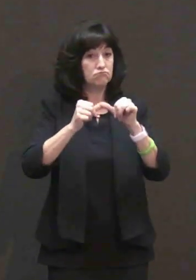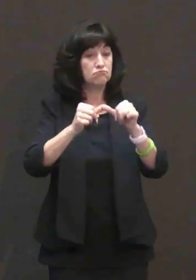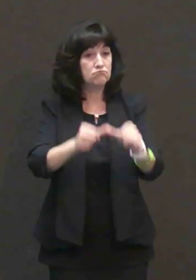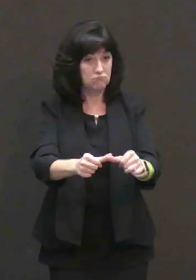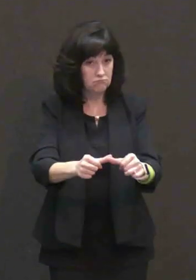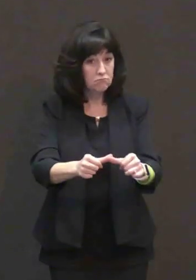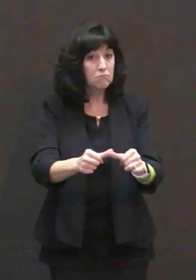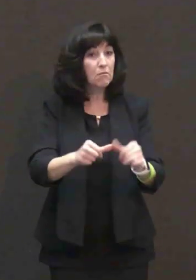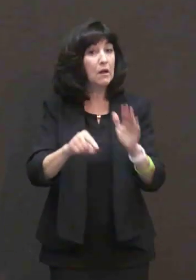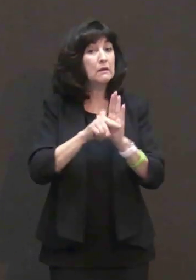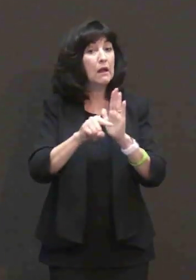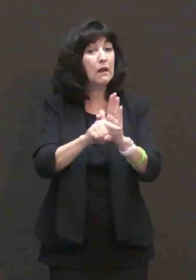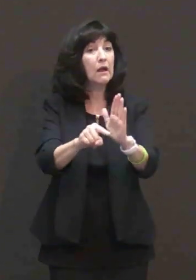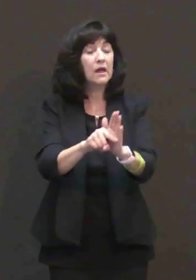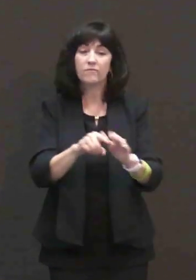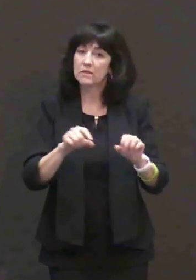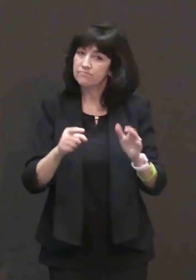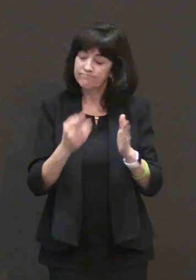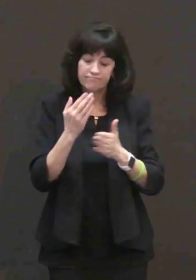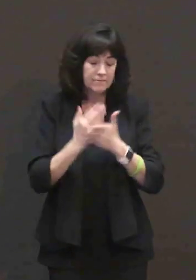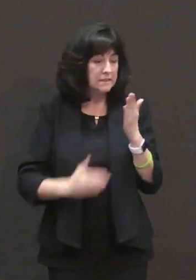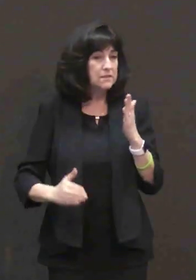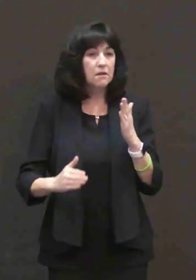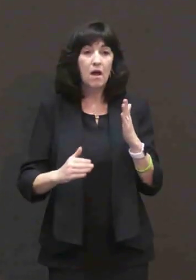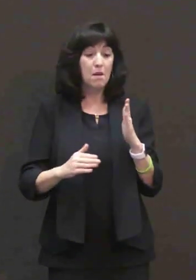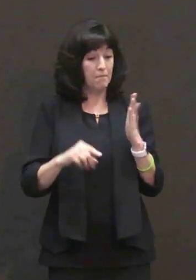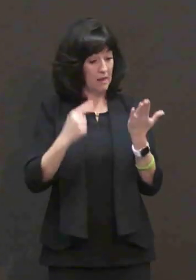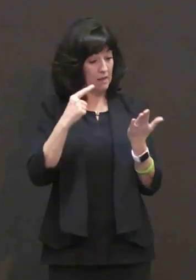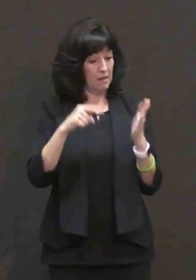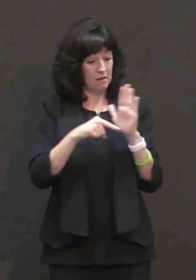couple days later. So that's really important to keep in mind.